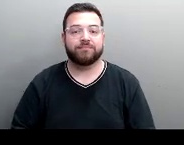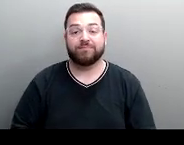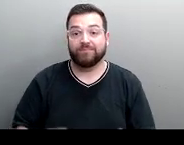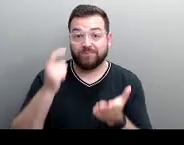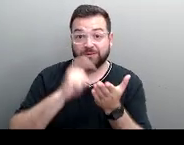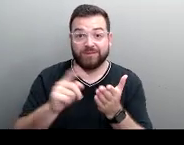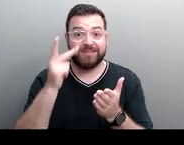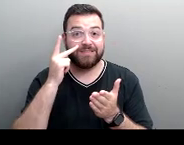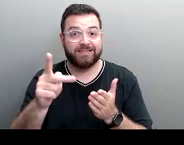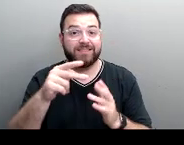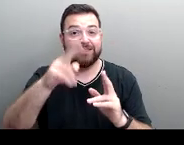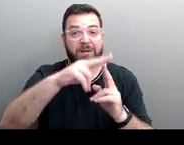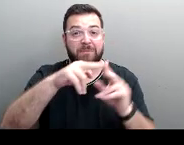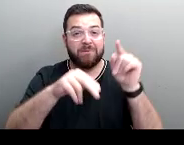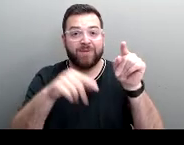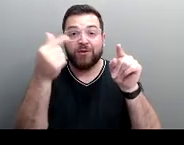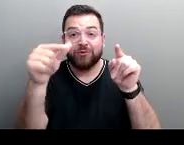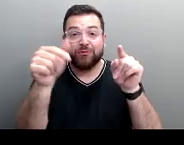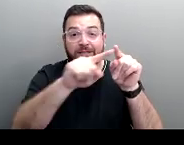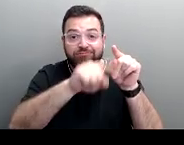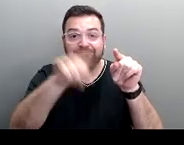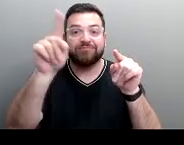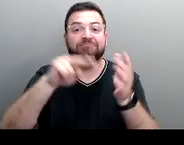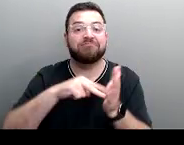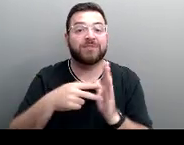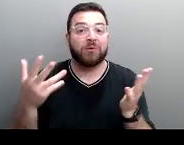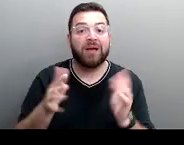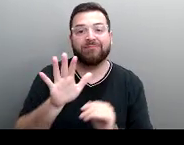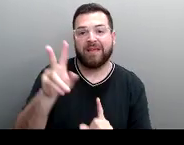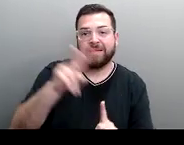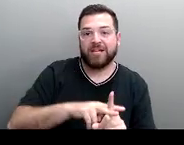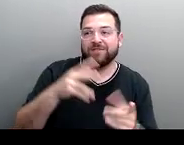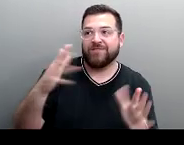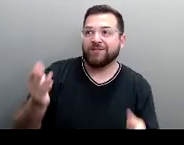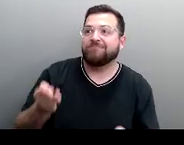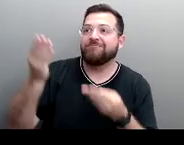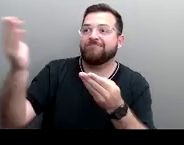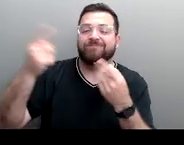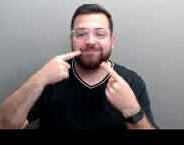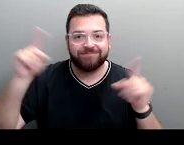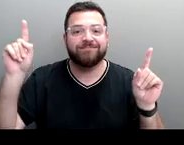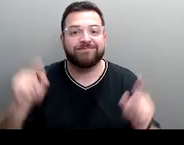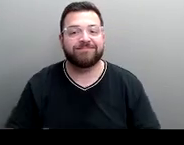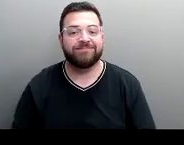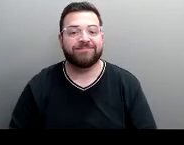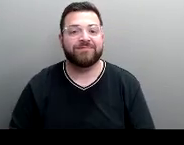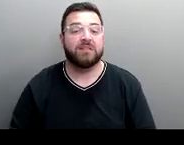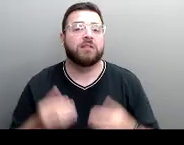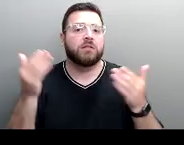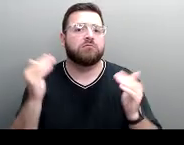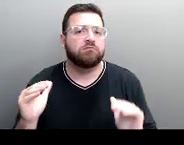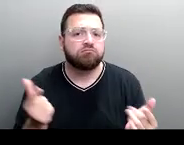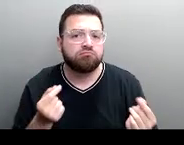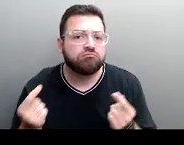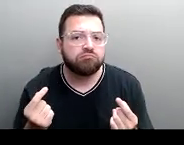As you can see at the top of the page with a green check mark that the application was submitted successfully, the next step in receiving